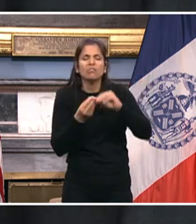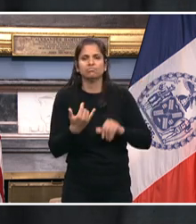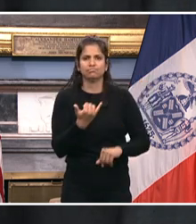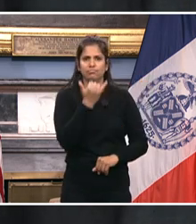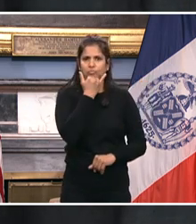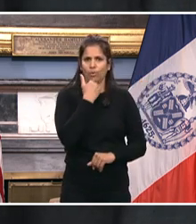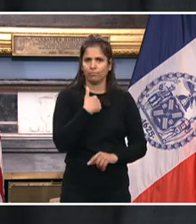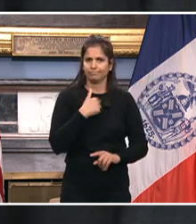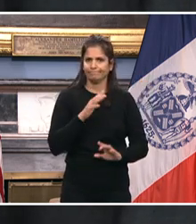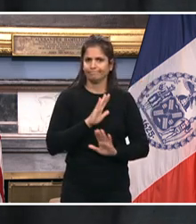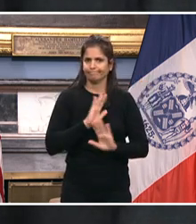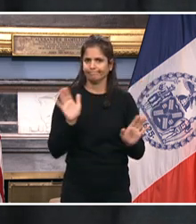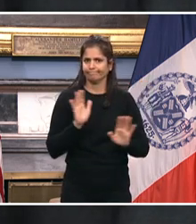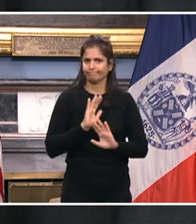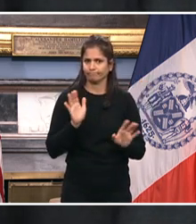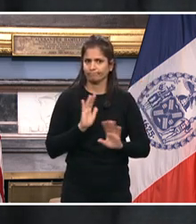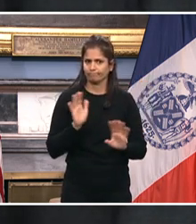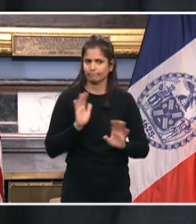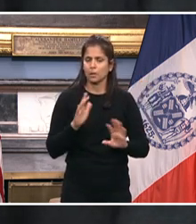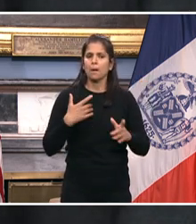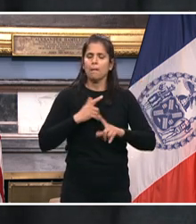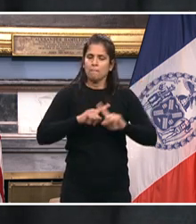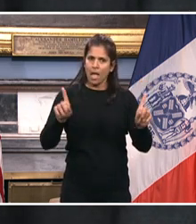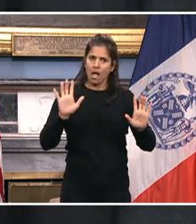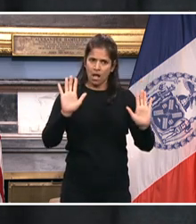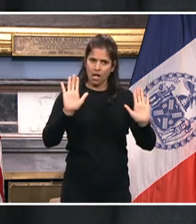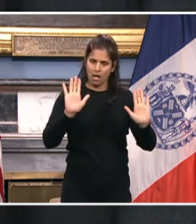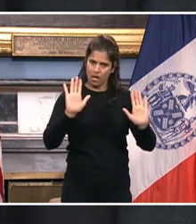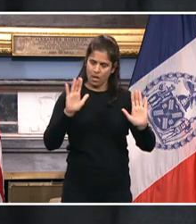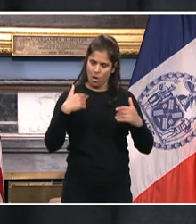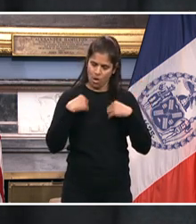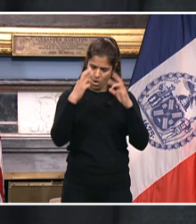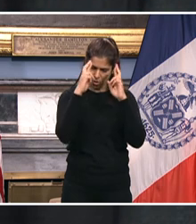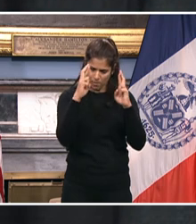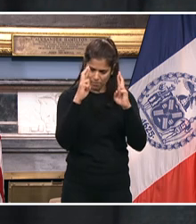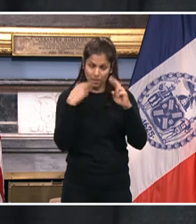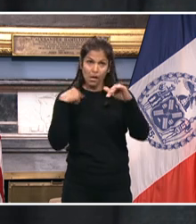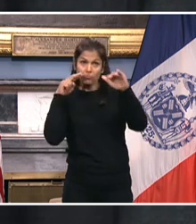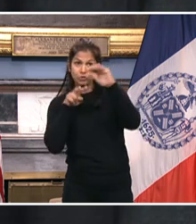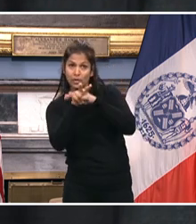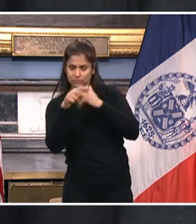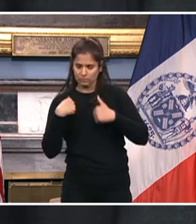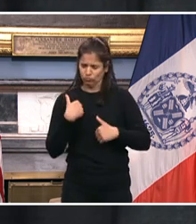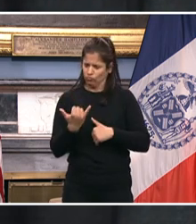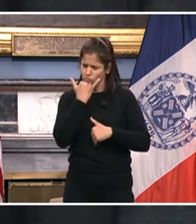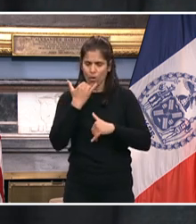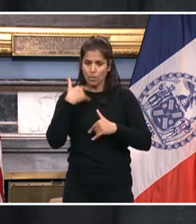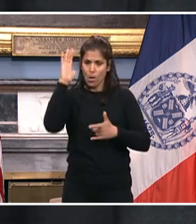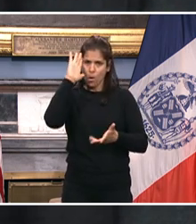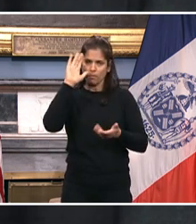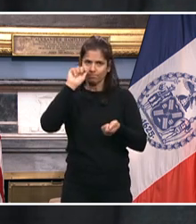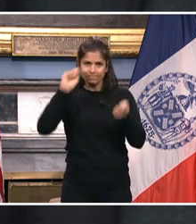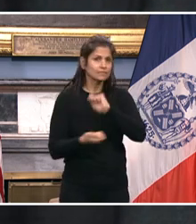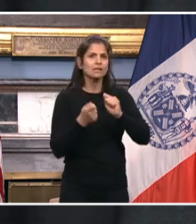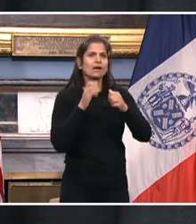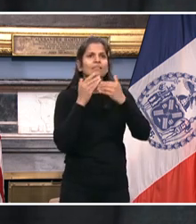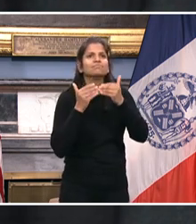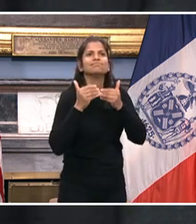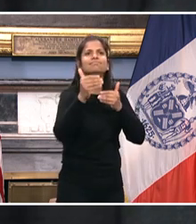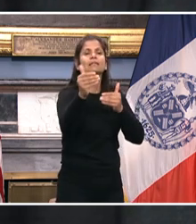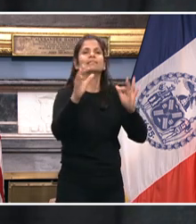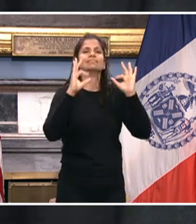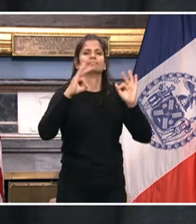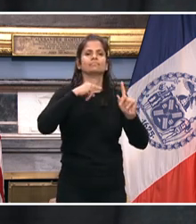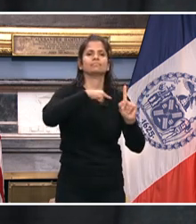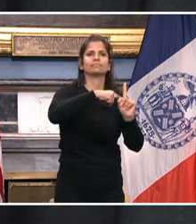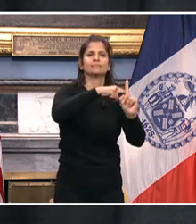Yorker couldn't get a hospital bed, or there wasn't a ventilator, or there wasn't a doctor nurse. So I said, show us the modeling,